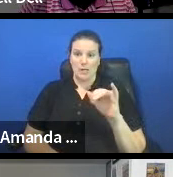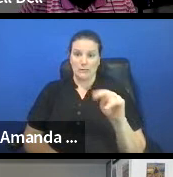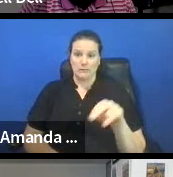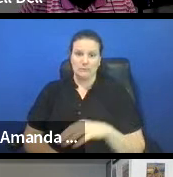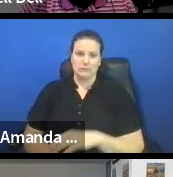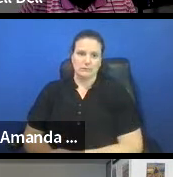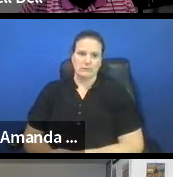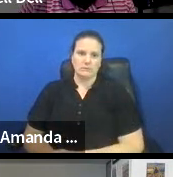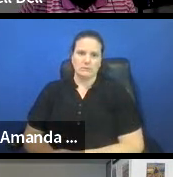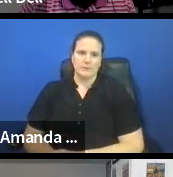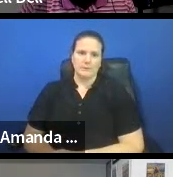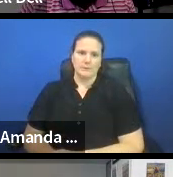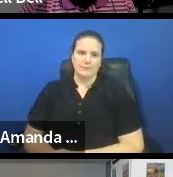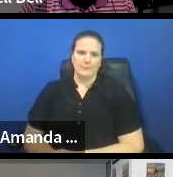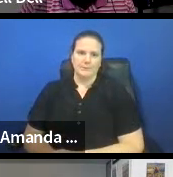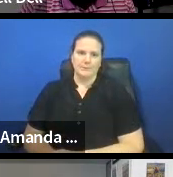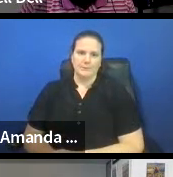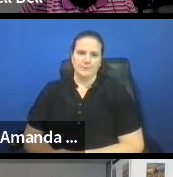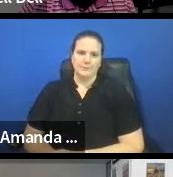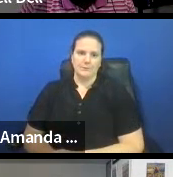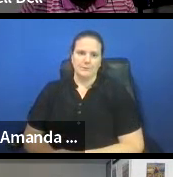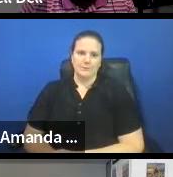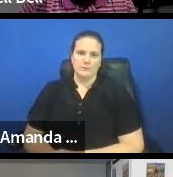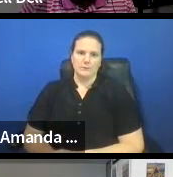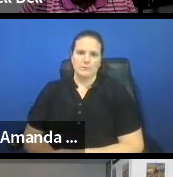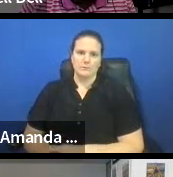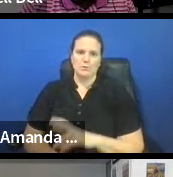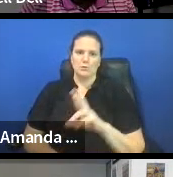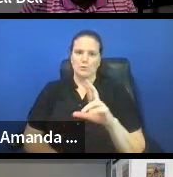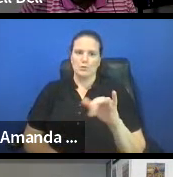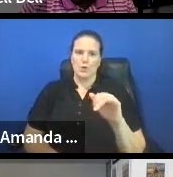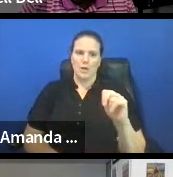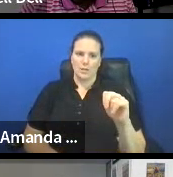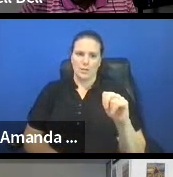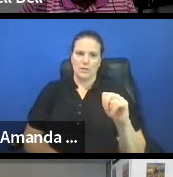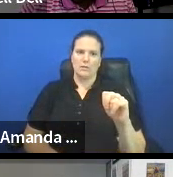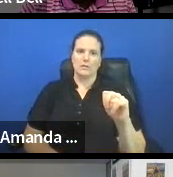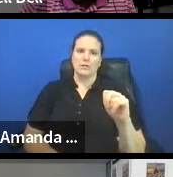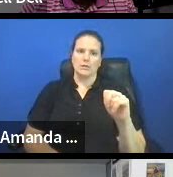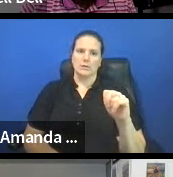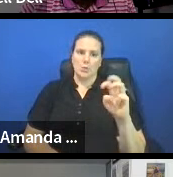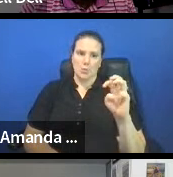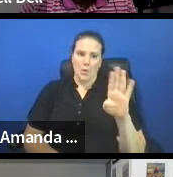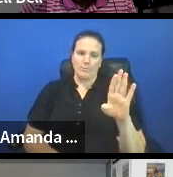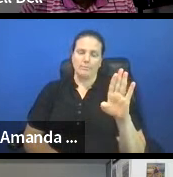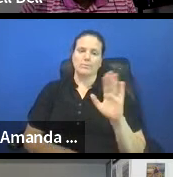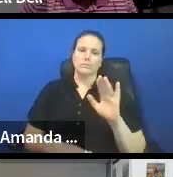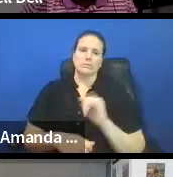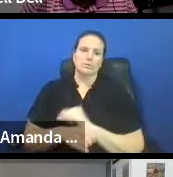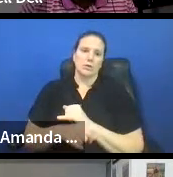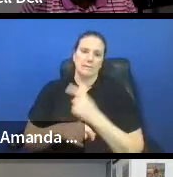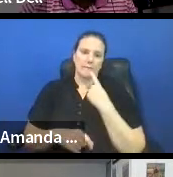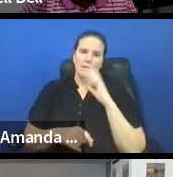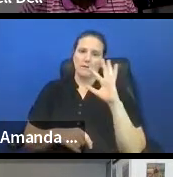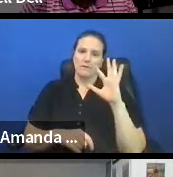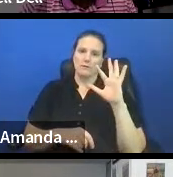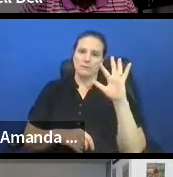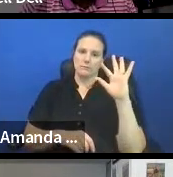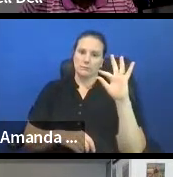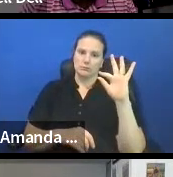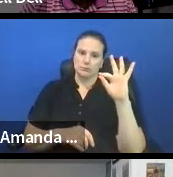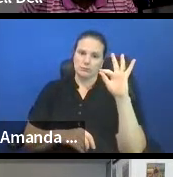Hey everyone, Ryan Webb. I am the engineering and planning manager for the Confederated Tribes of Grand Ronde. And